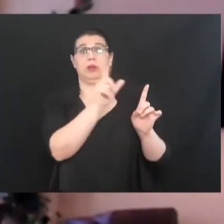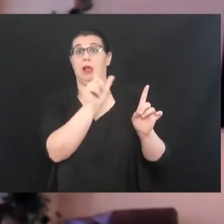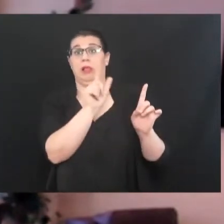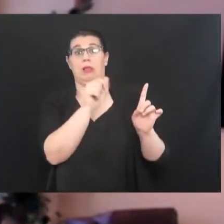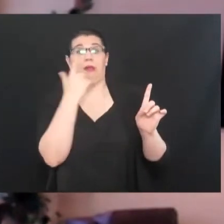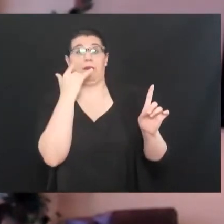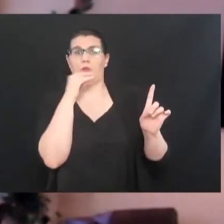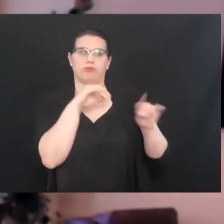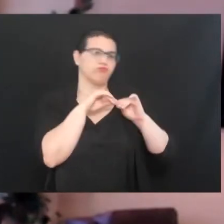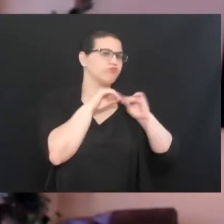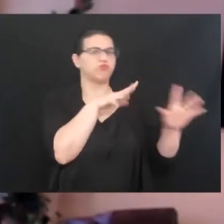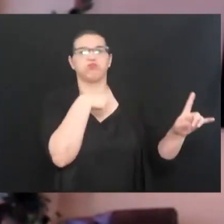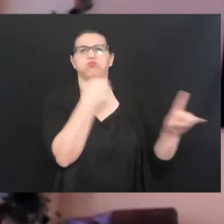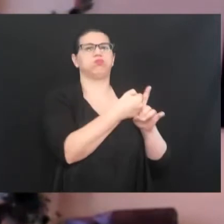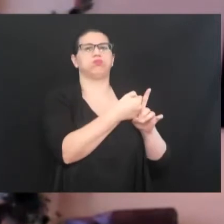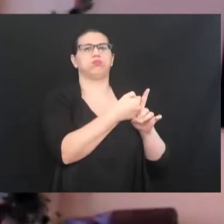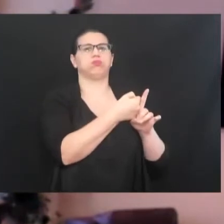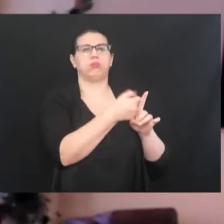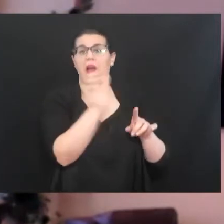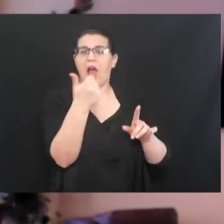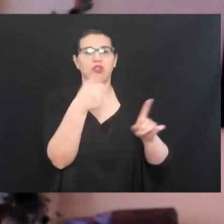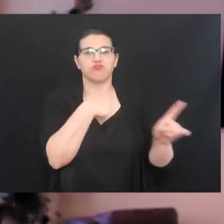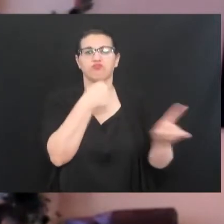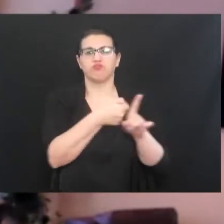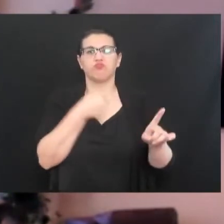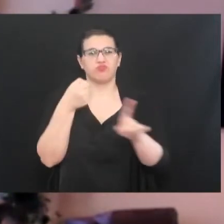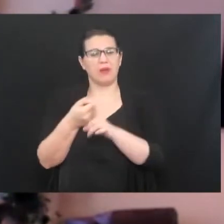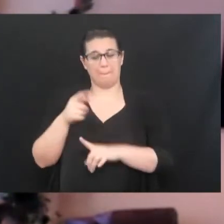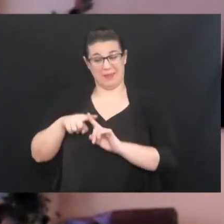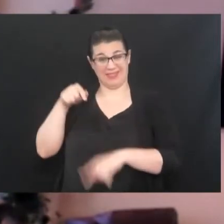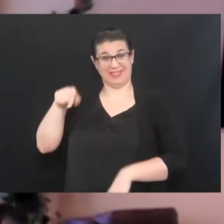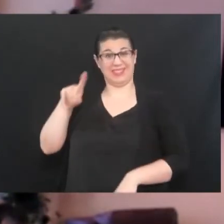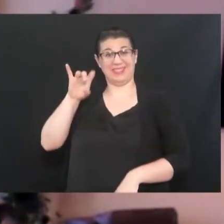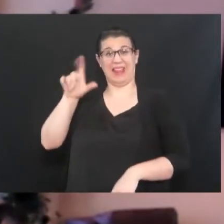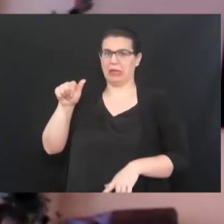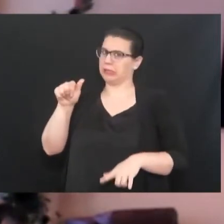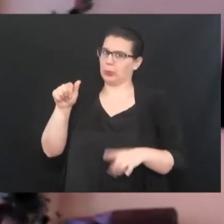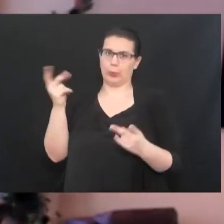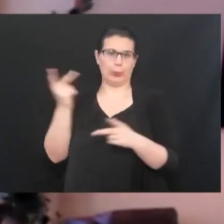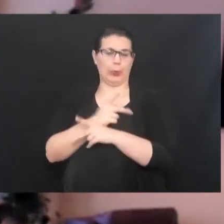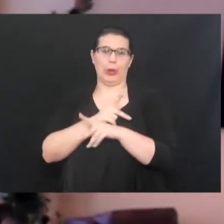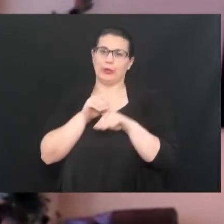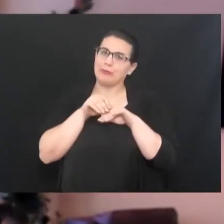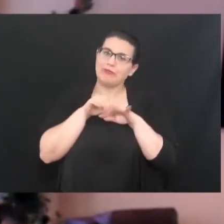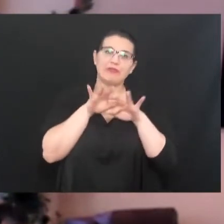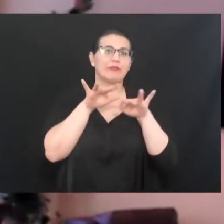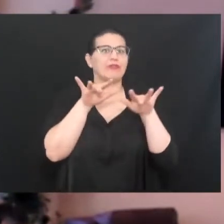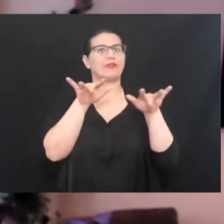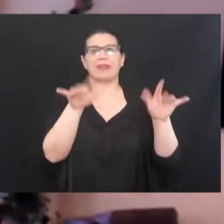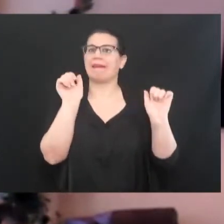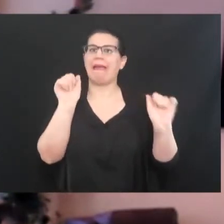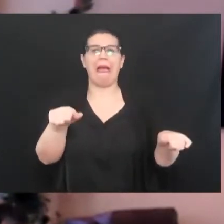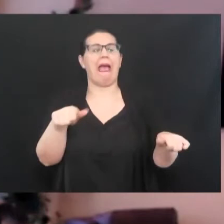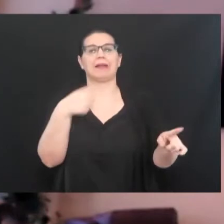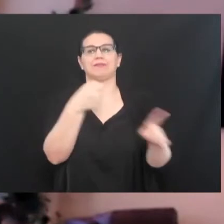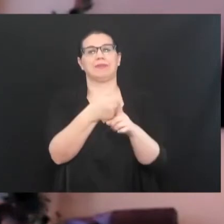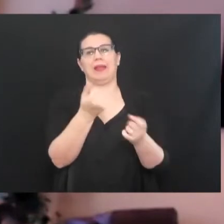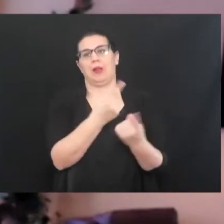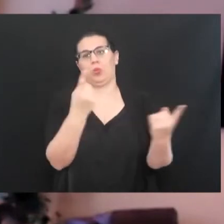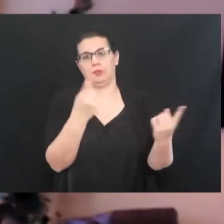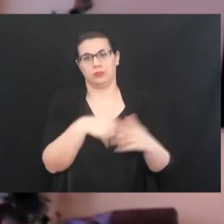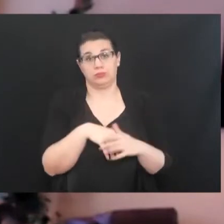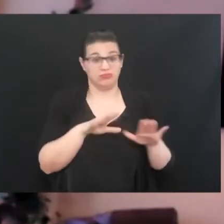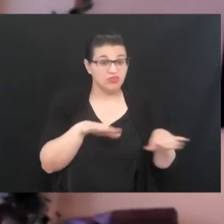places has a much, much higher tendency to spread and infect anybody, children just like